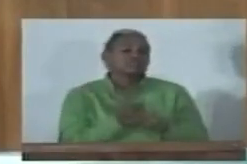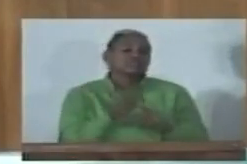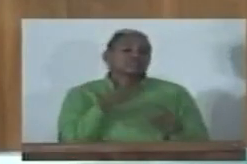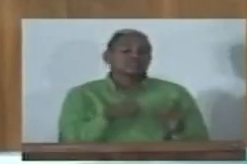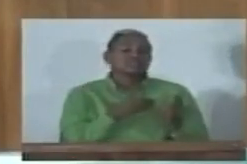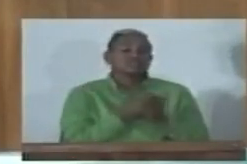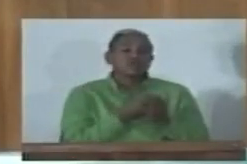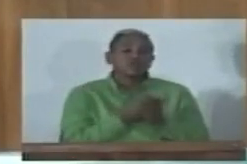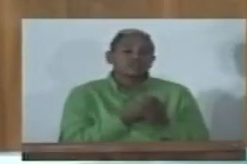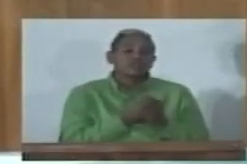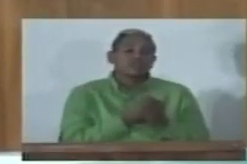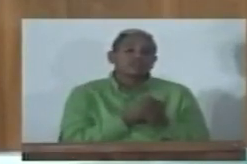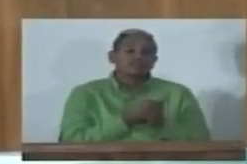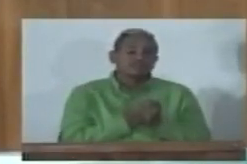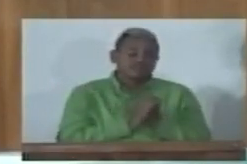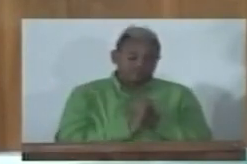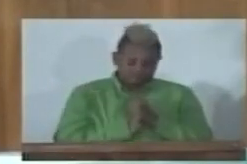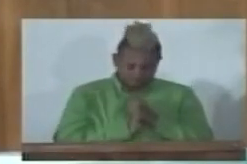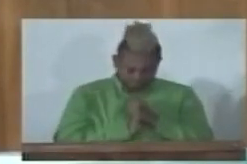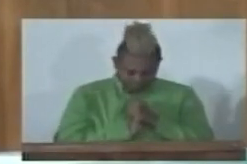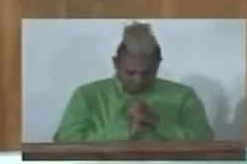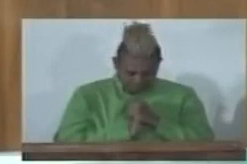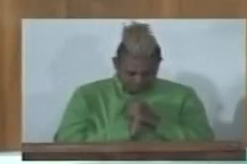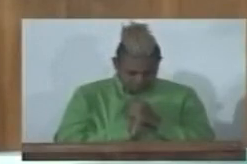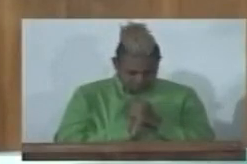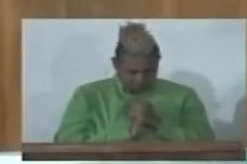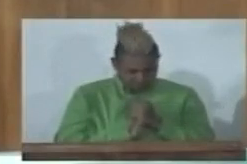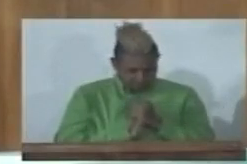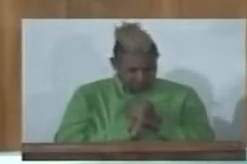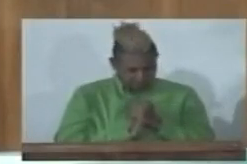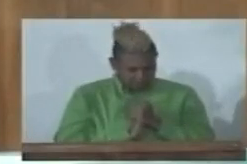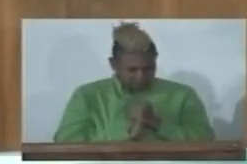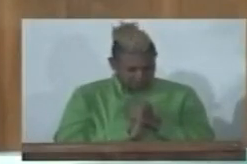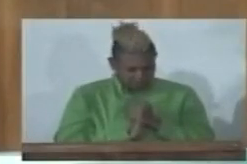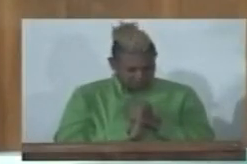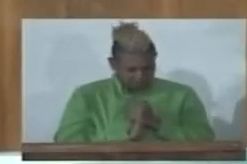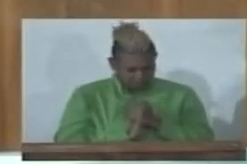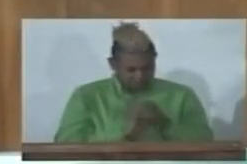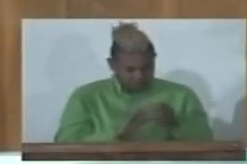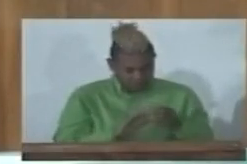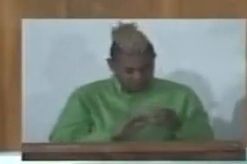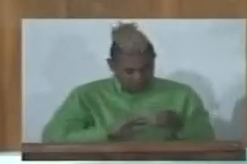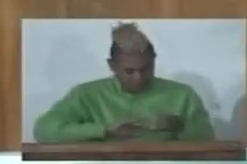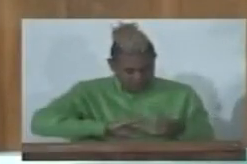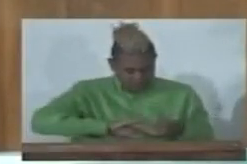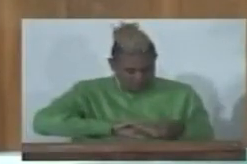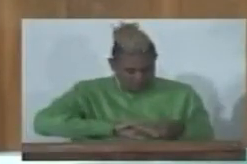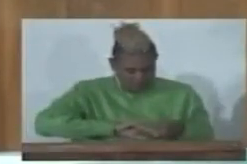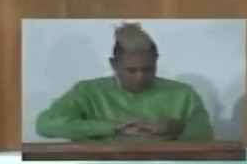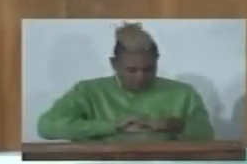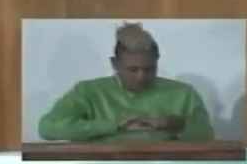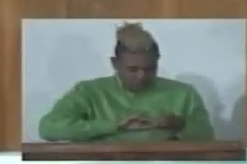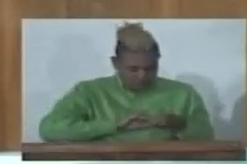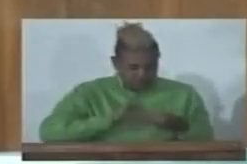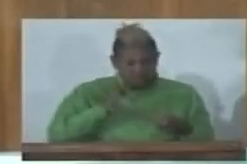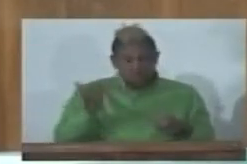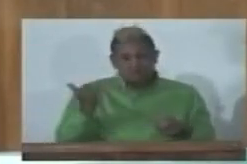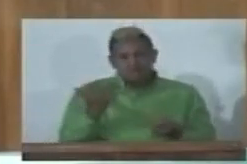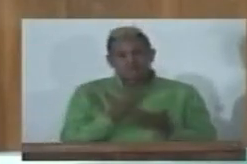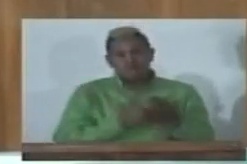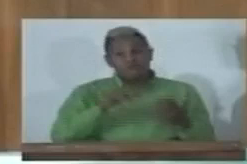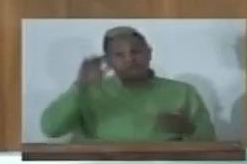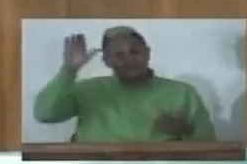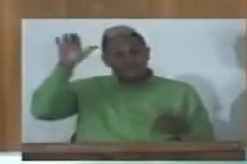monies that are now going to be collected by a foreign entity, that they